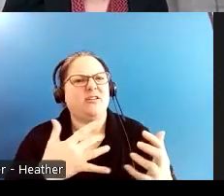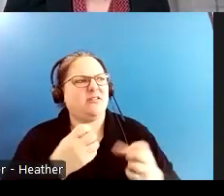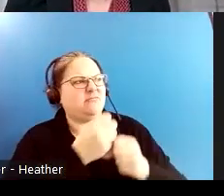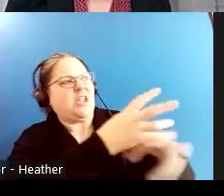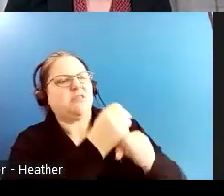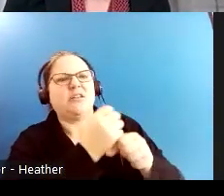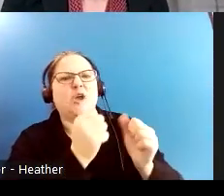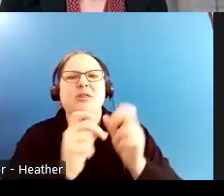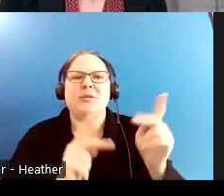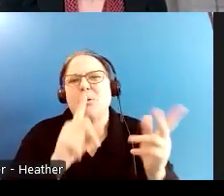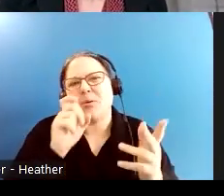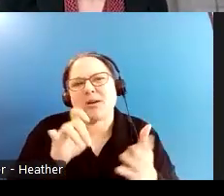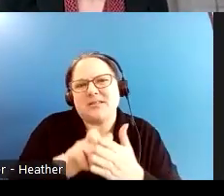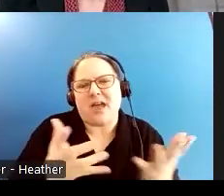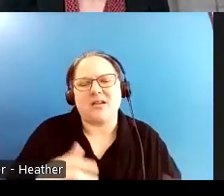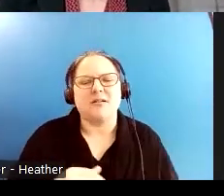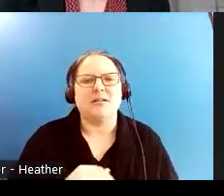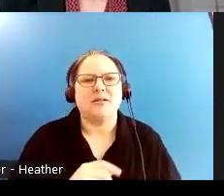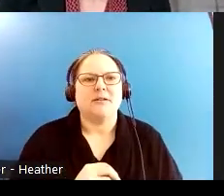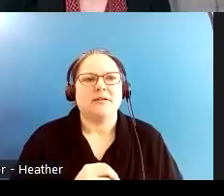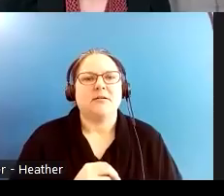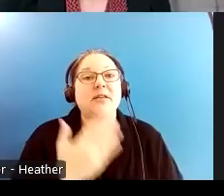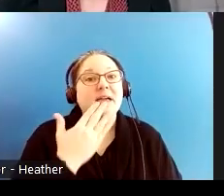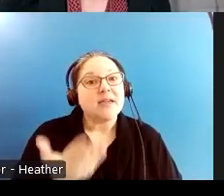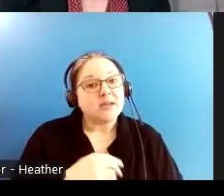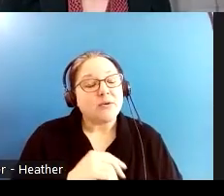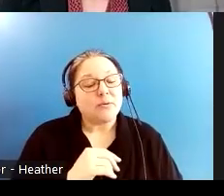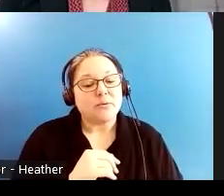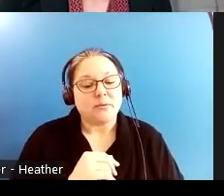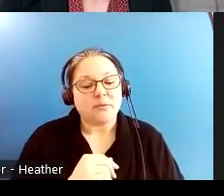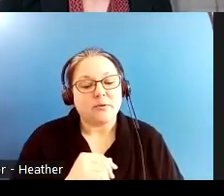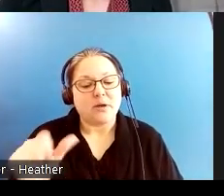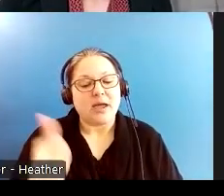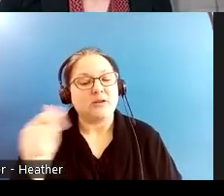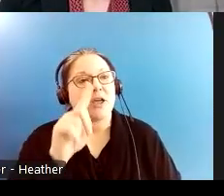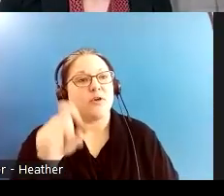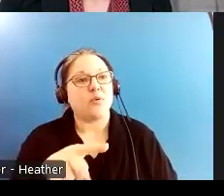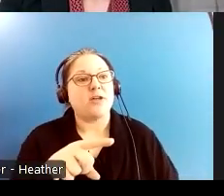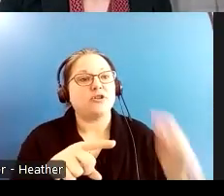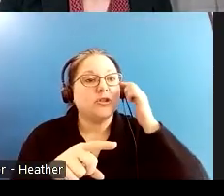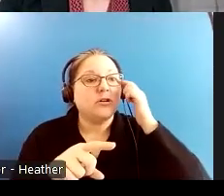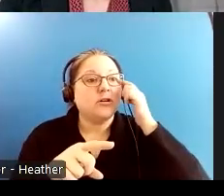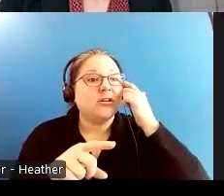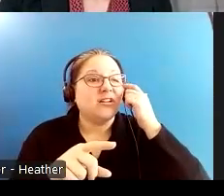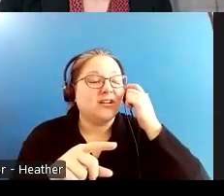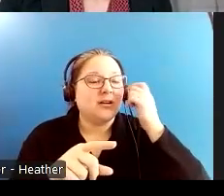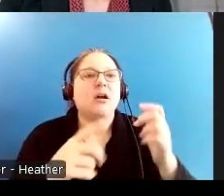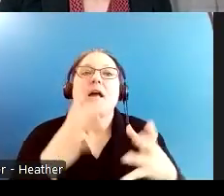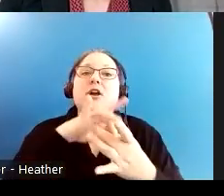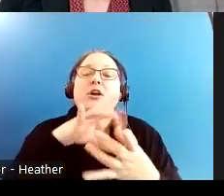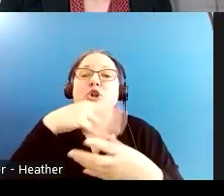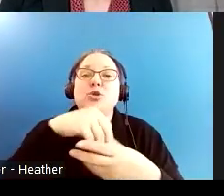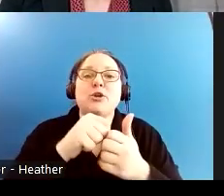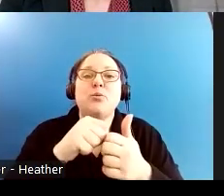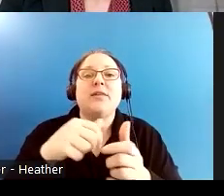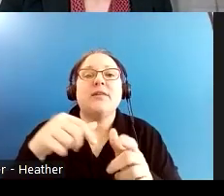others. So. Thank you. We have another question for Dr. Van Orden, who is part of a suicide prevention research